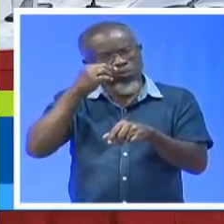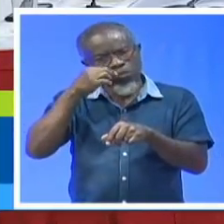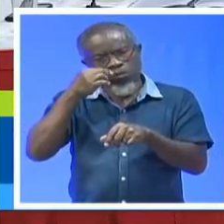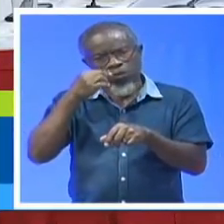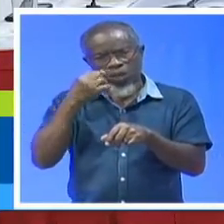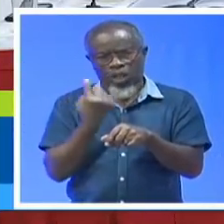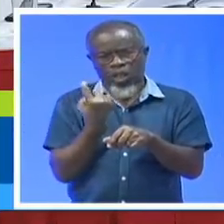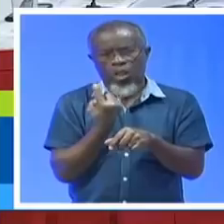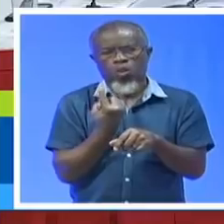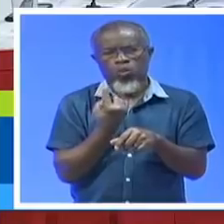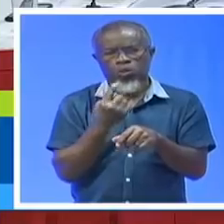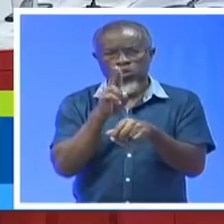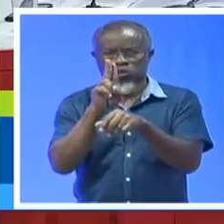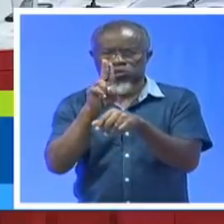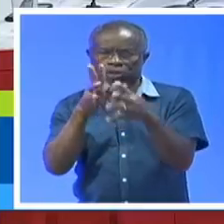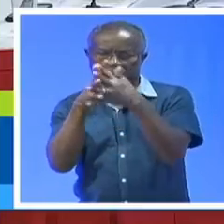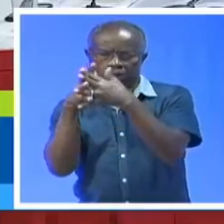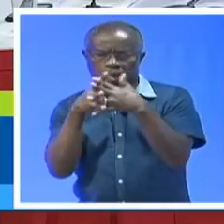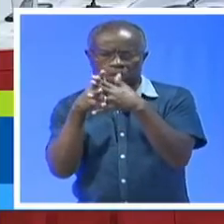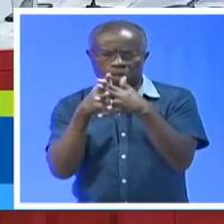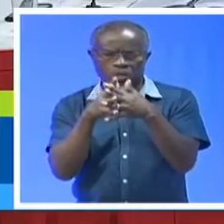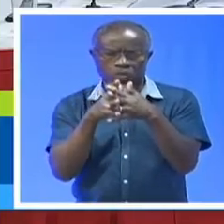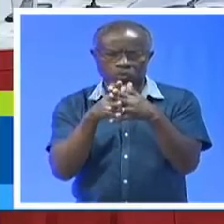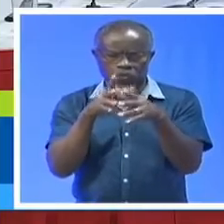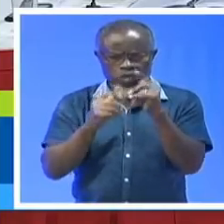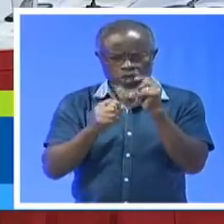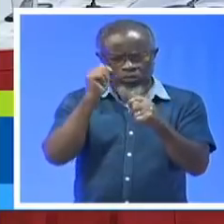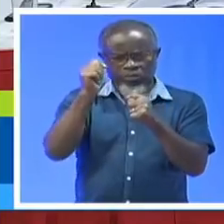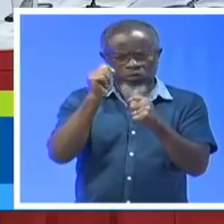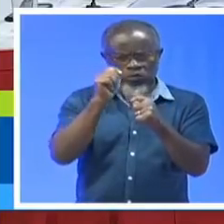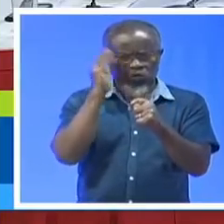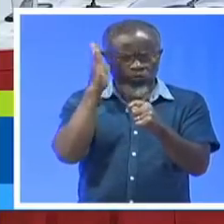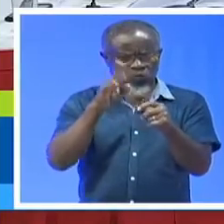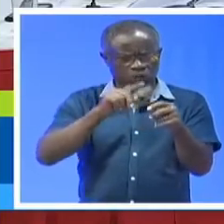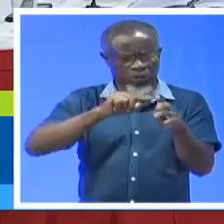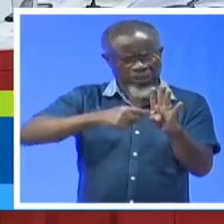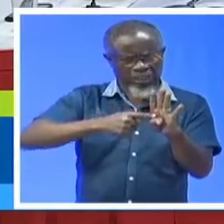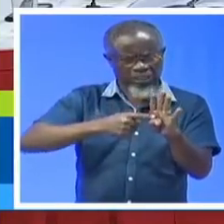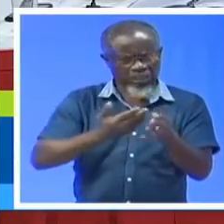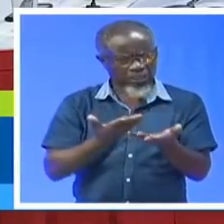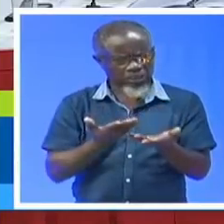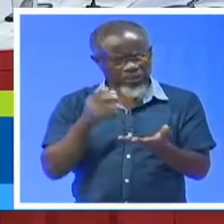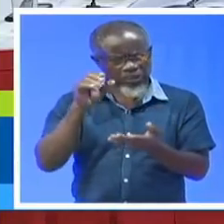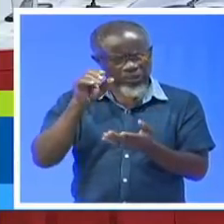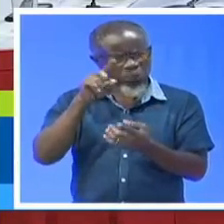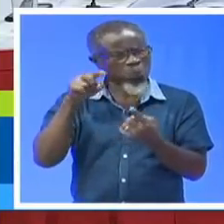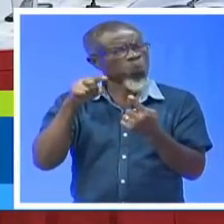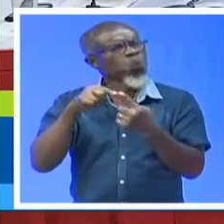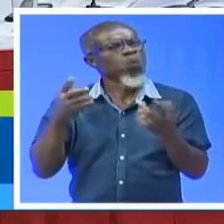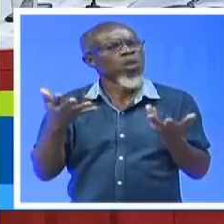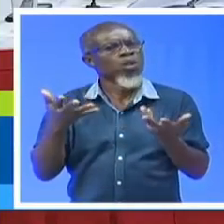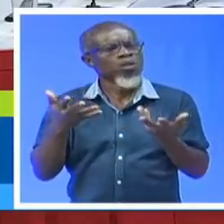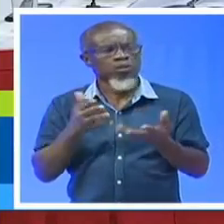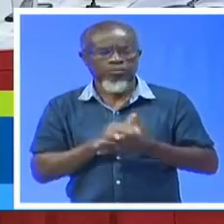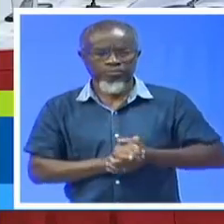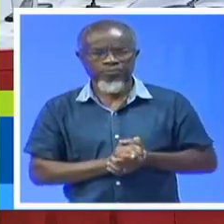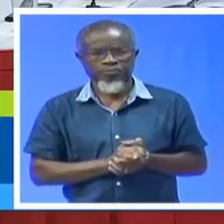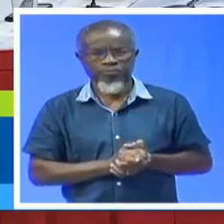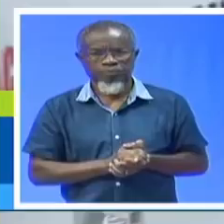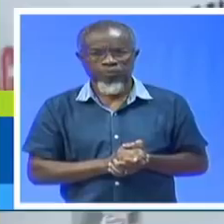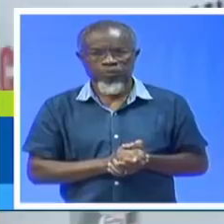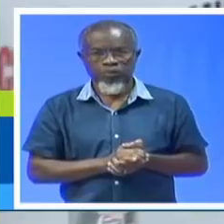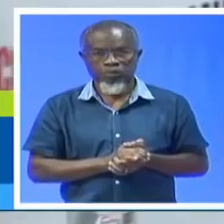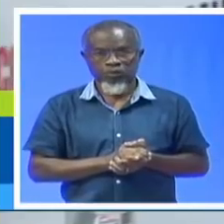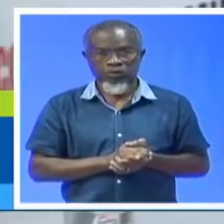the same? And if so, when? Okay, I think I'll take that one. The swab that they're referring to is